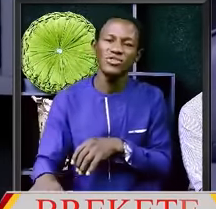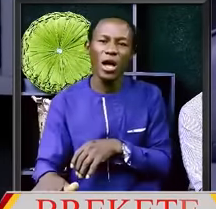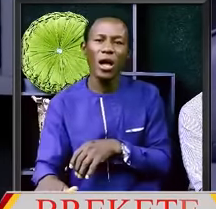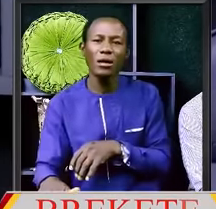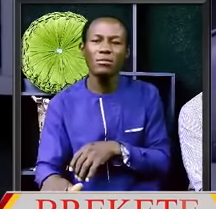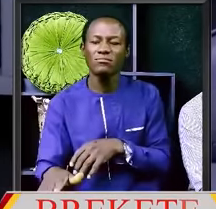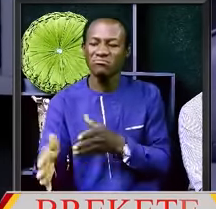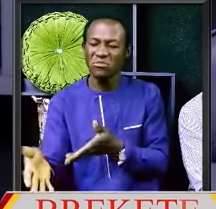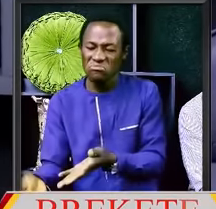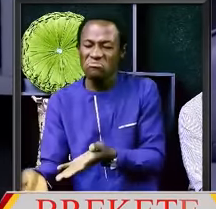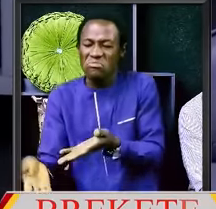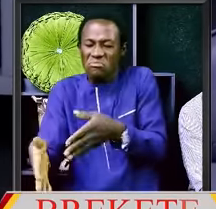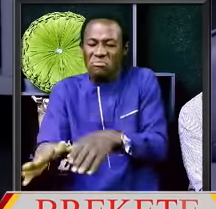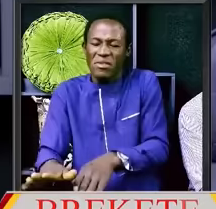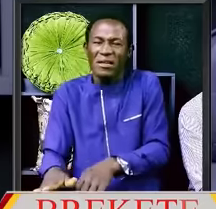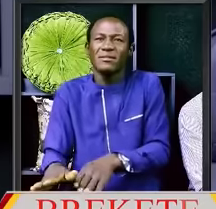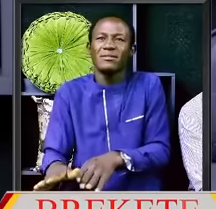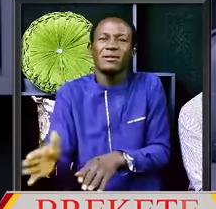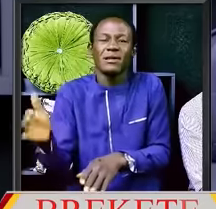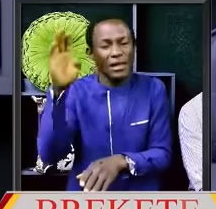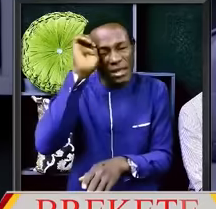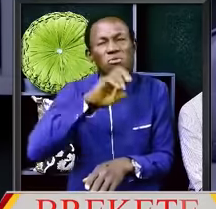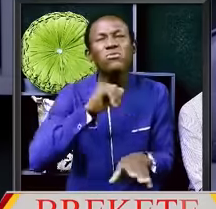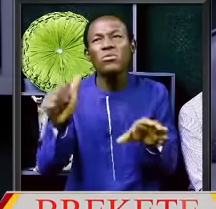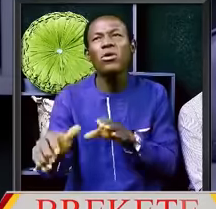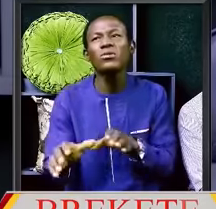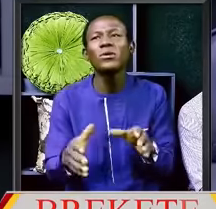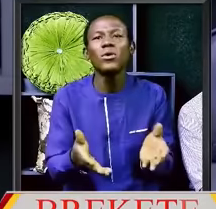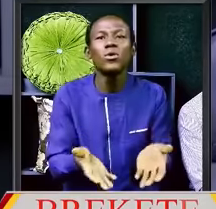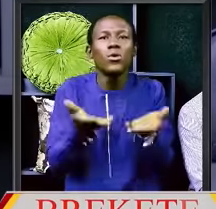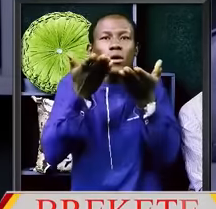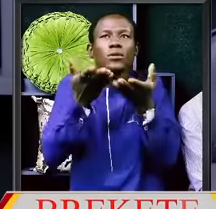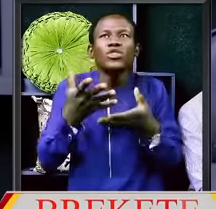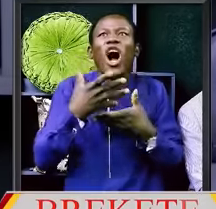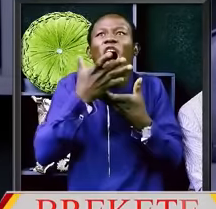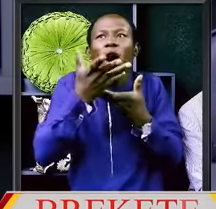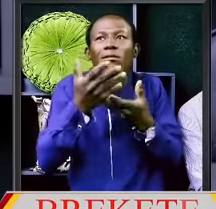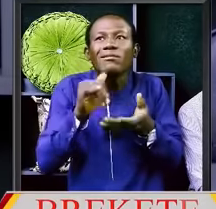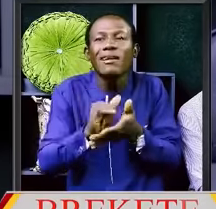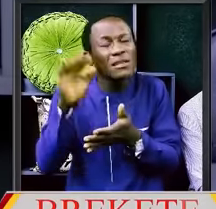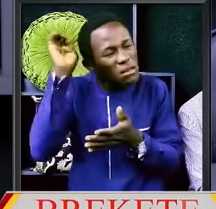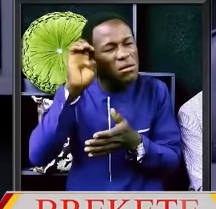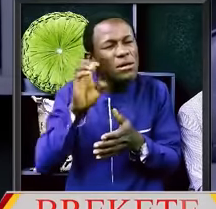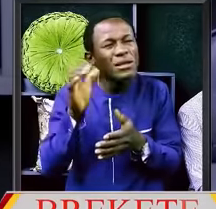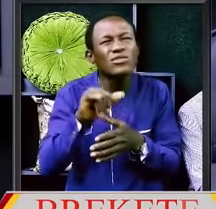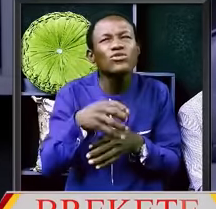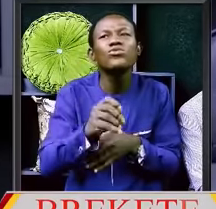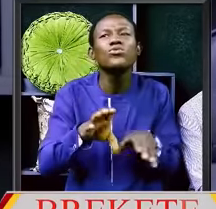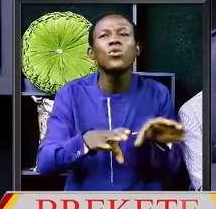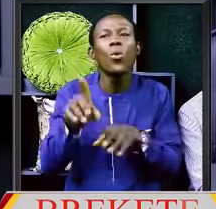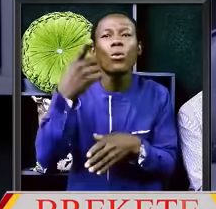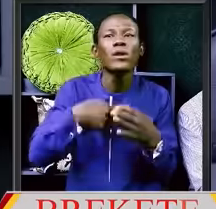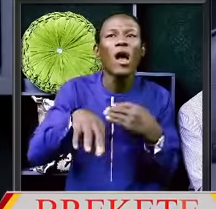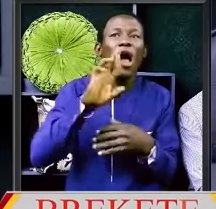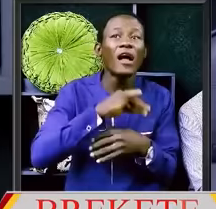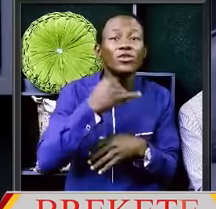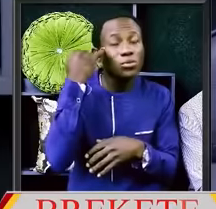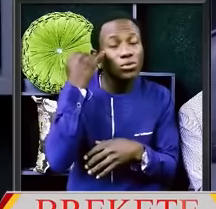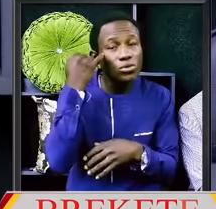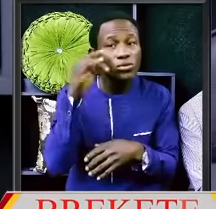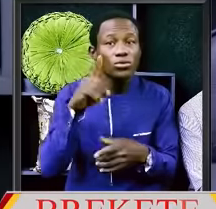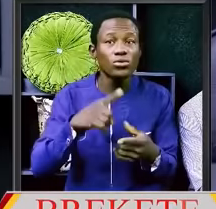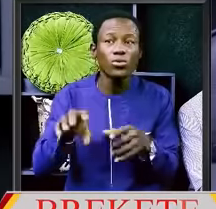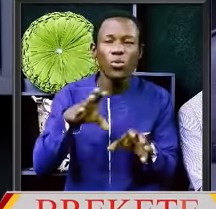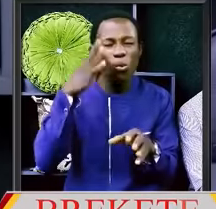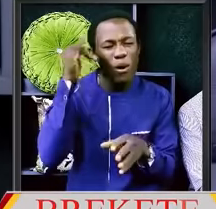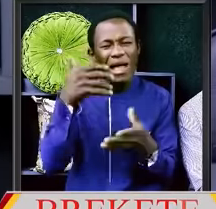alarm, say no, they no go ever move him, make them do everything where they supposed do. Why he don't do this one? Why he allow